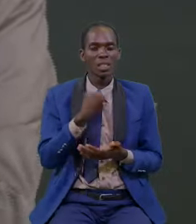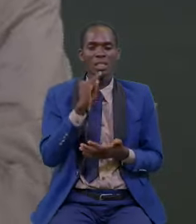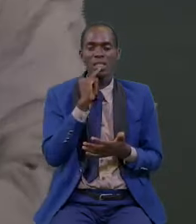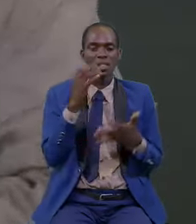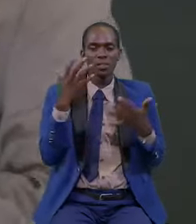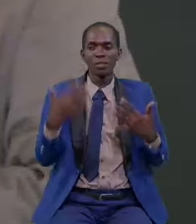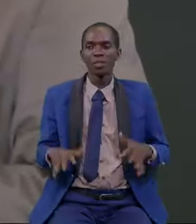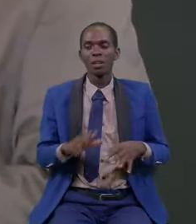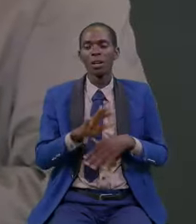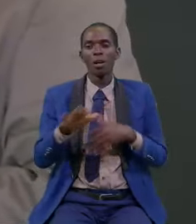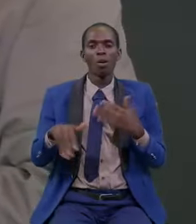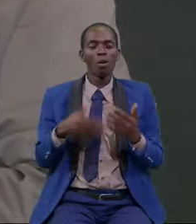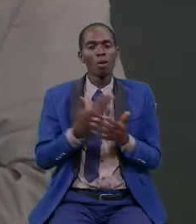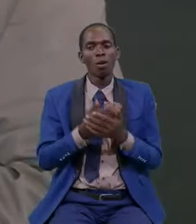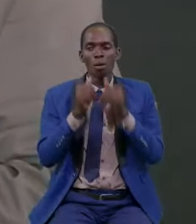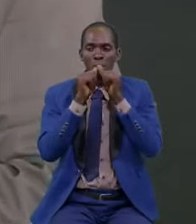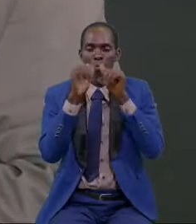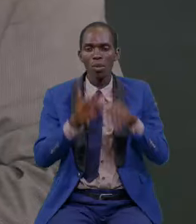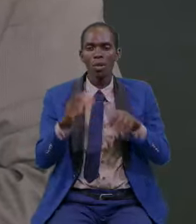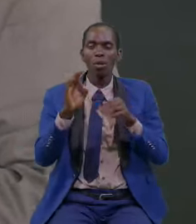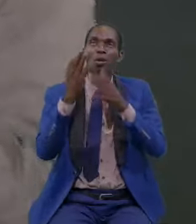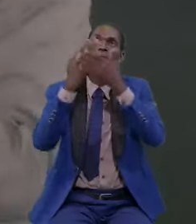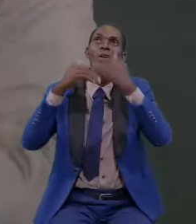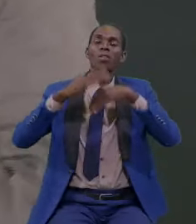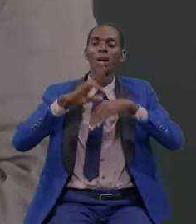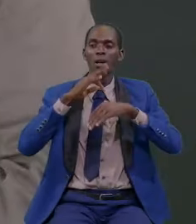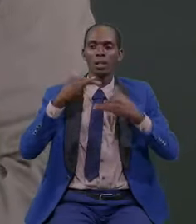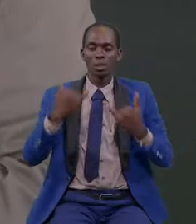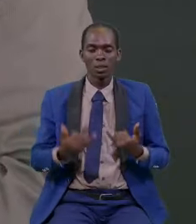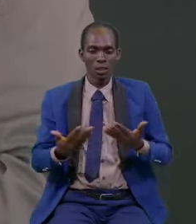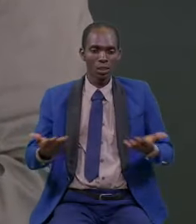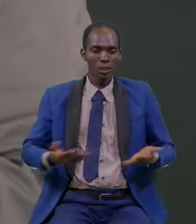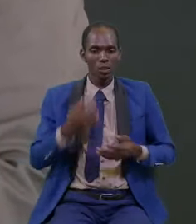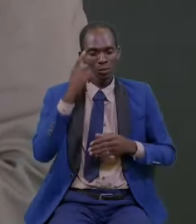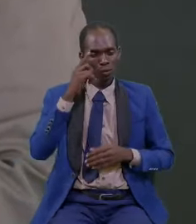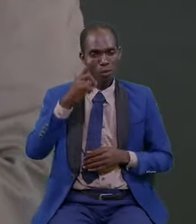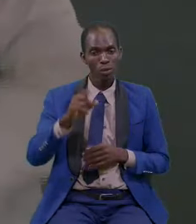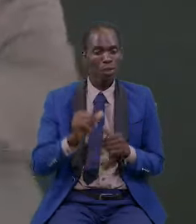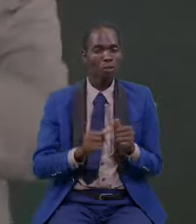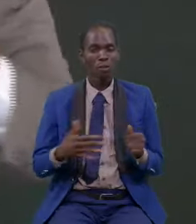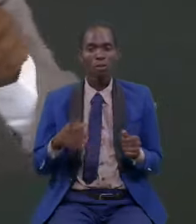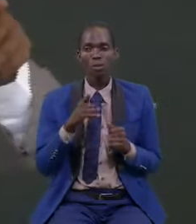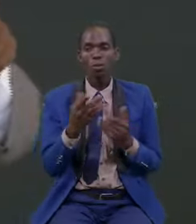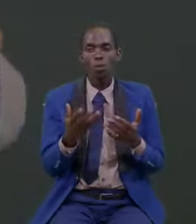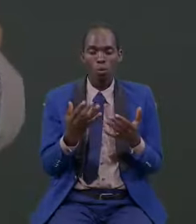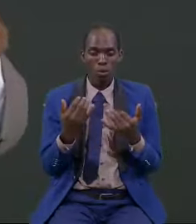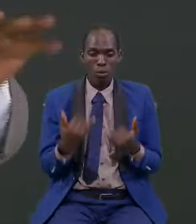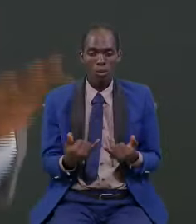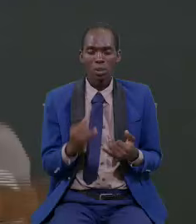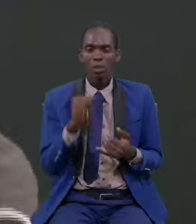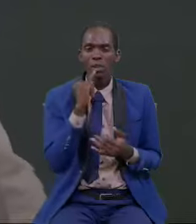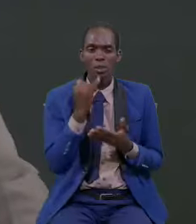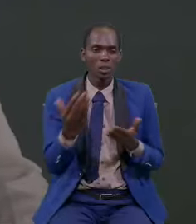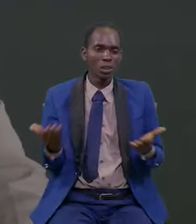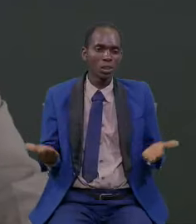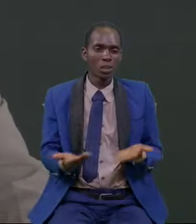of heaven are now available for you. Everything you desire today, now available for you. And now